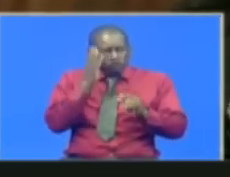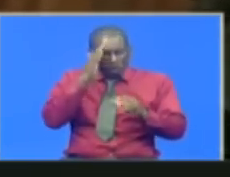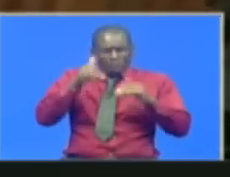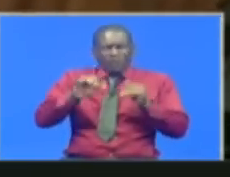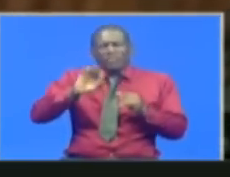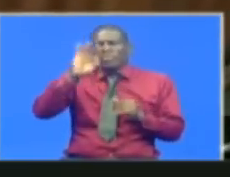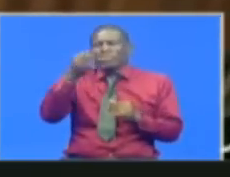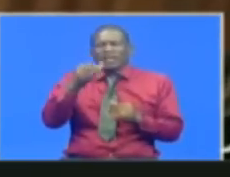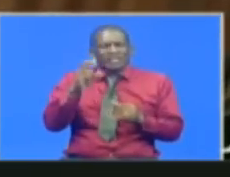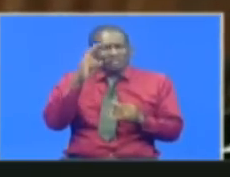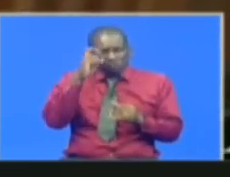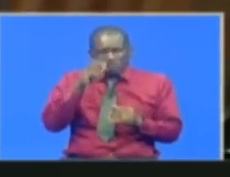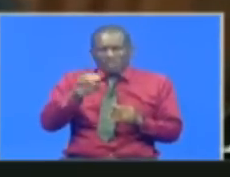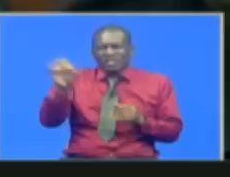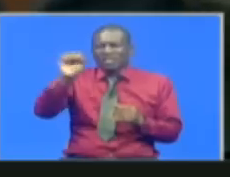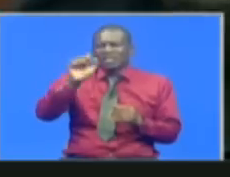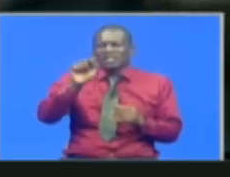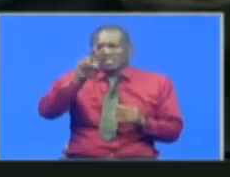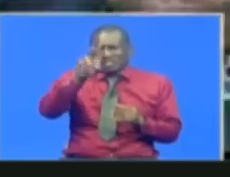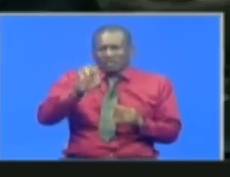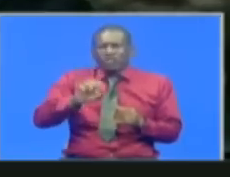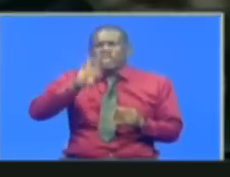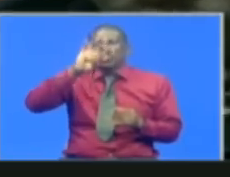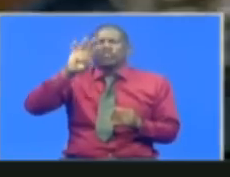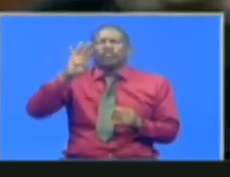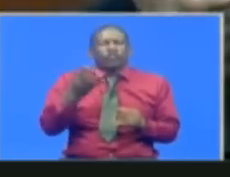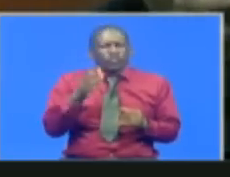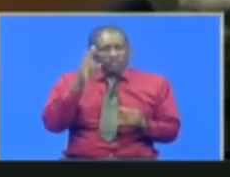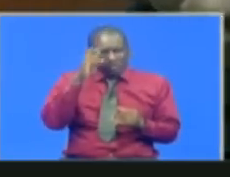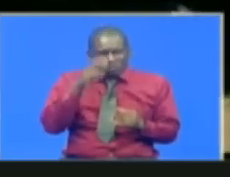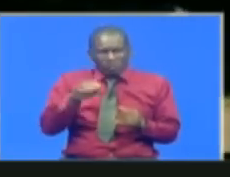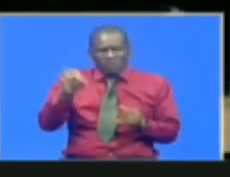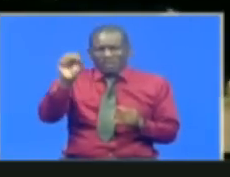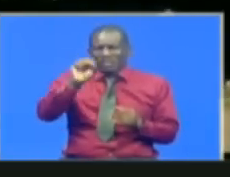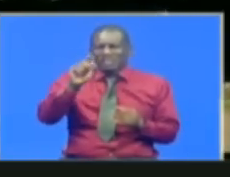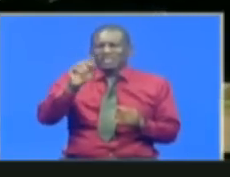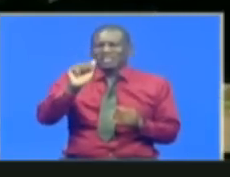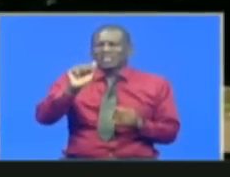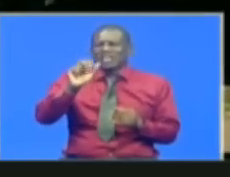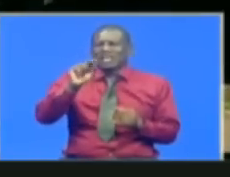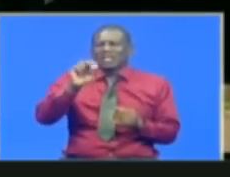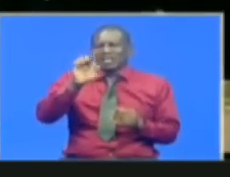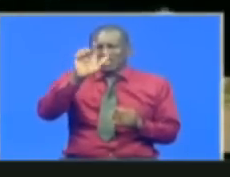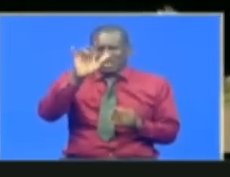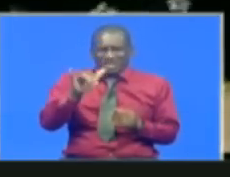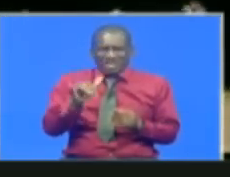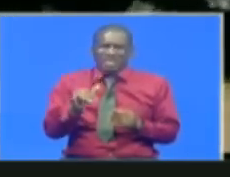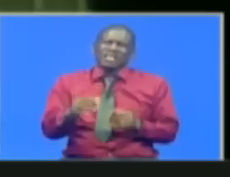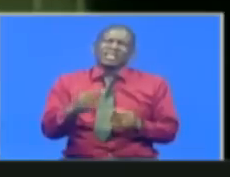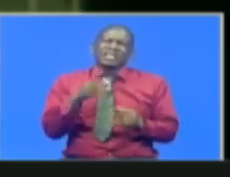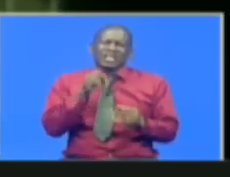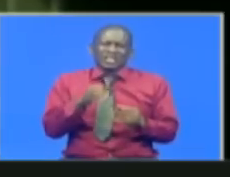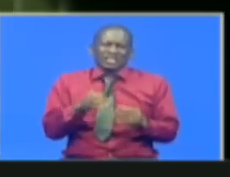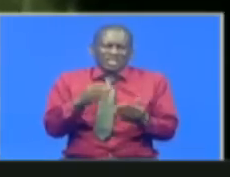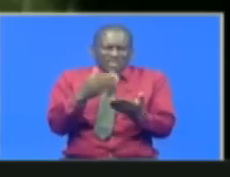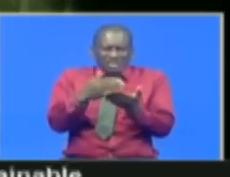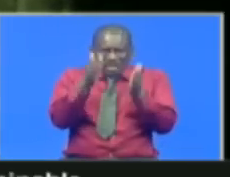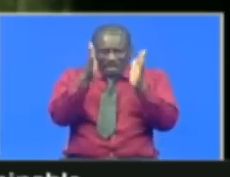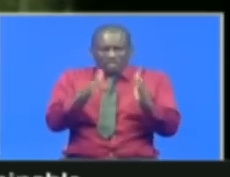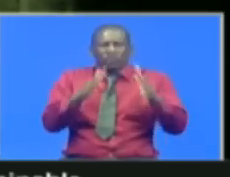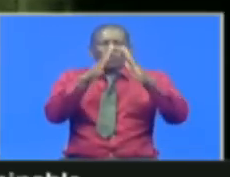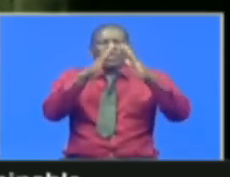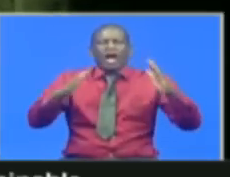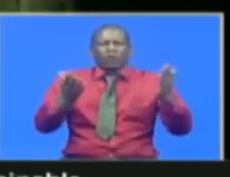Stephen Kimeu, the fourth accused, Stanley Rimbere Kithia, is said to be the tenant of the house